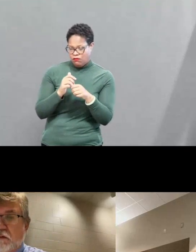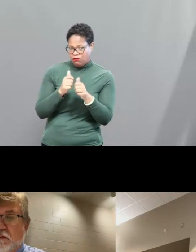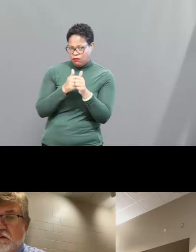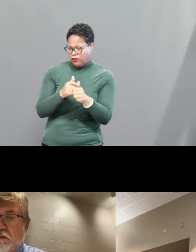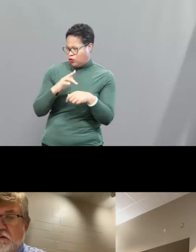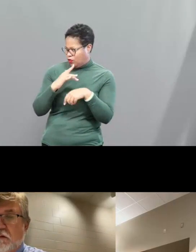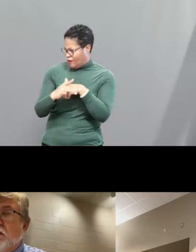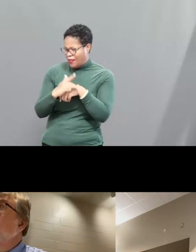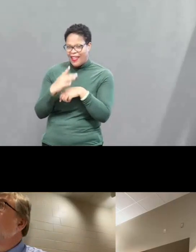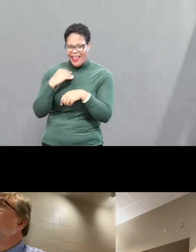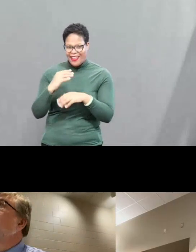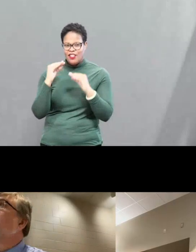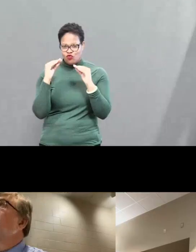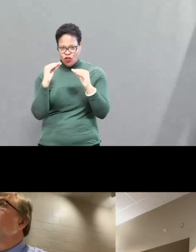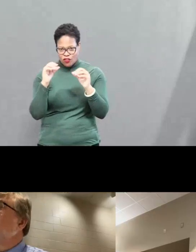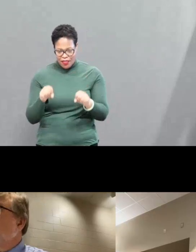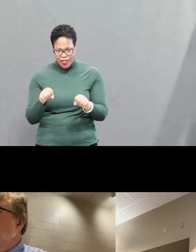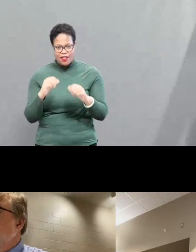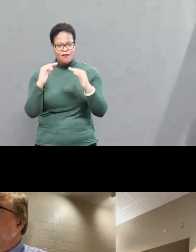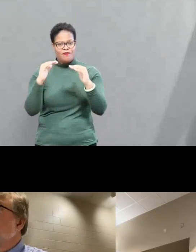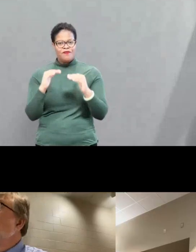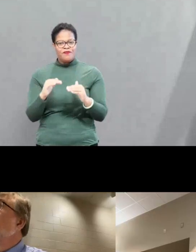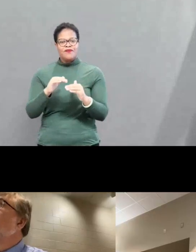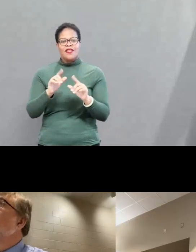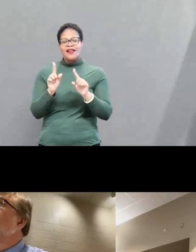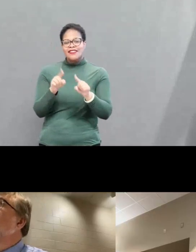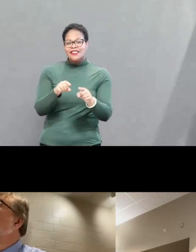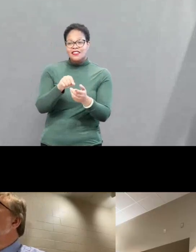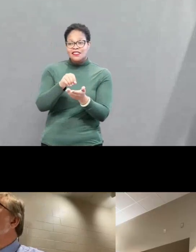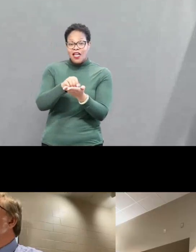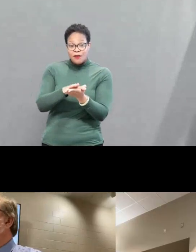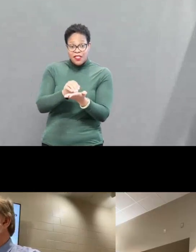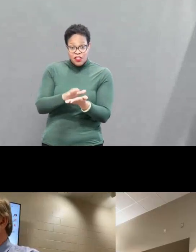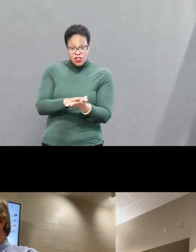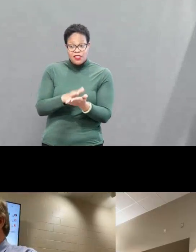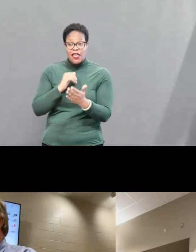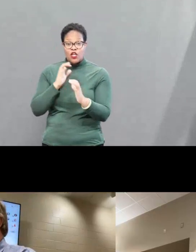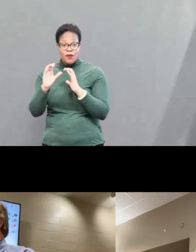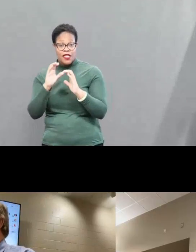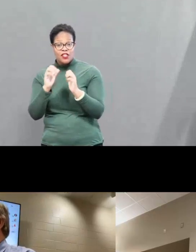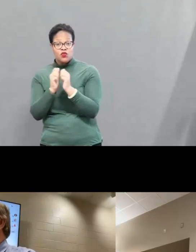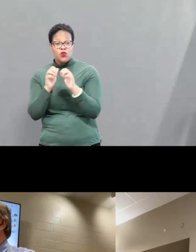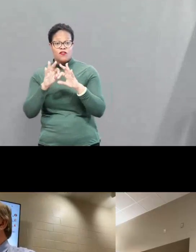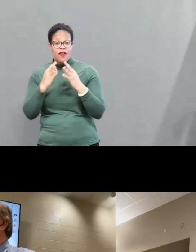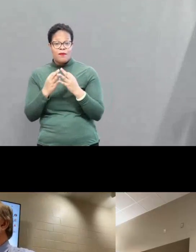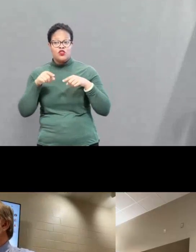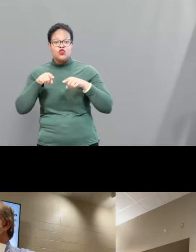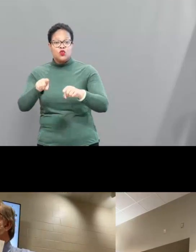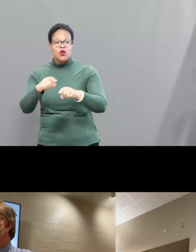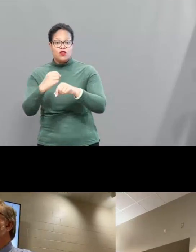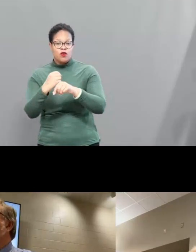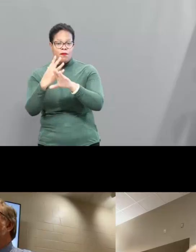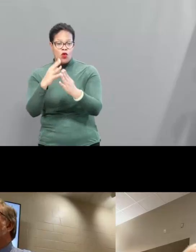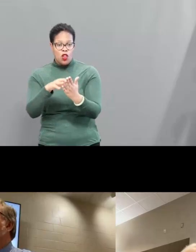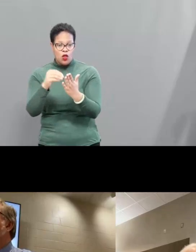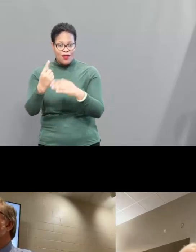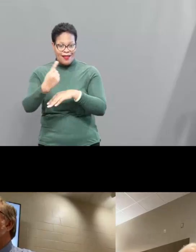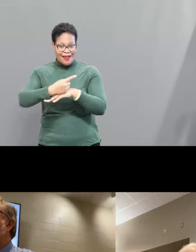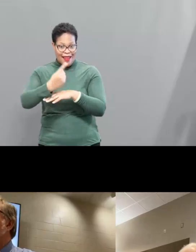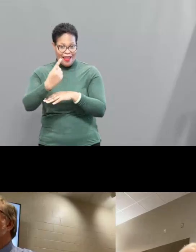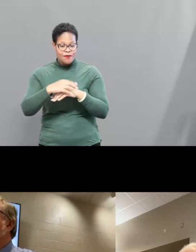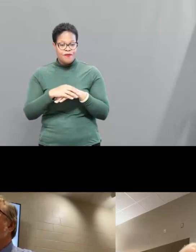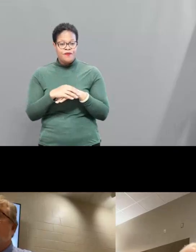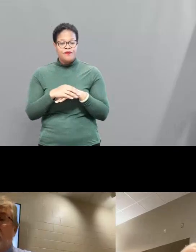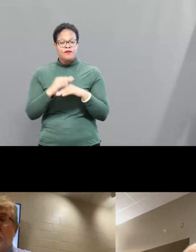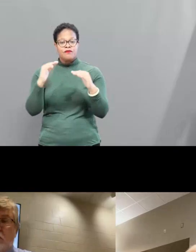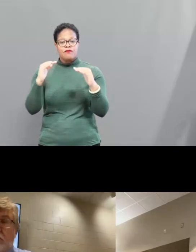delivery, attendance documentation, and communication with students and families during those remote learning days.